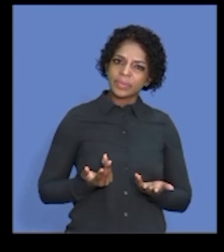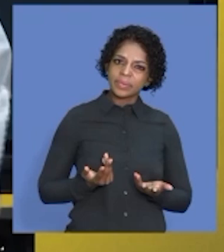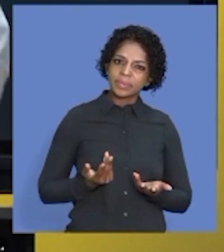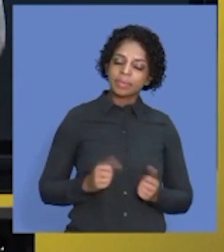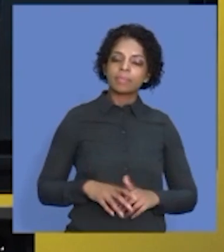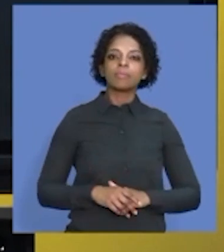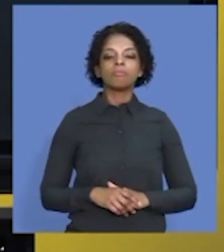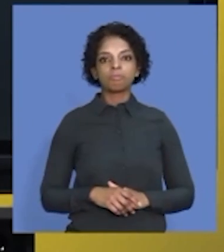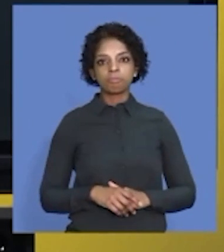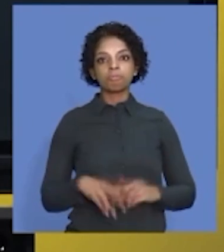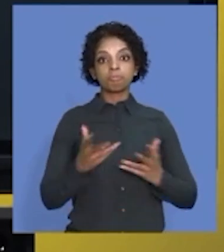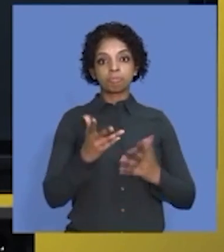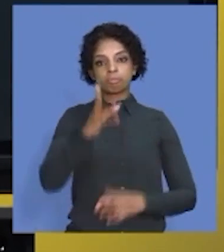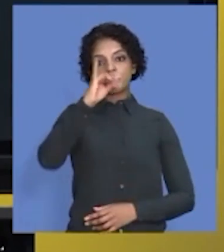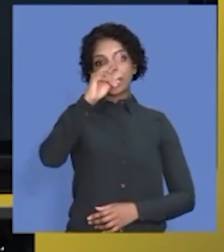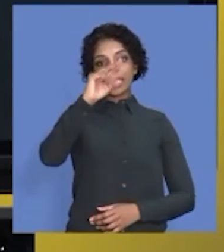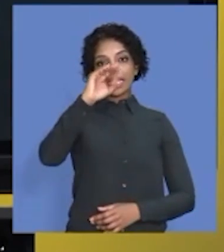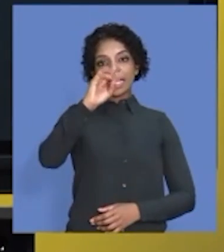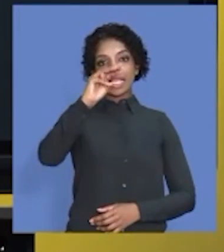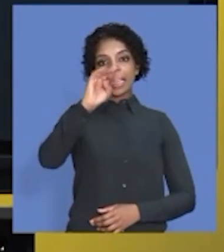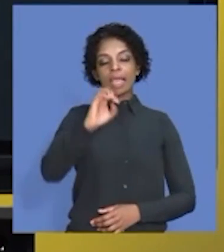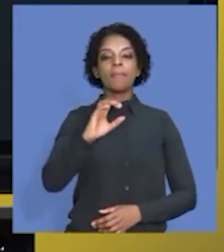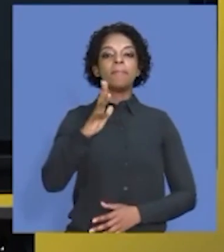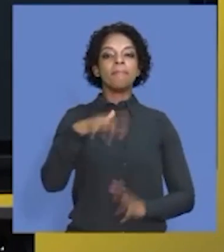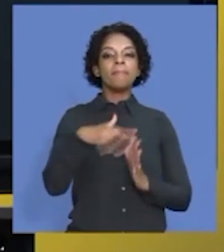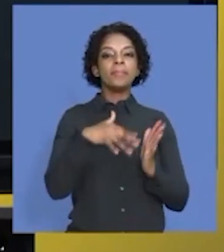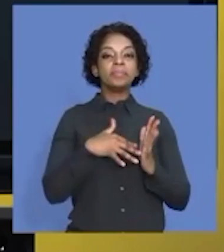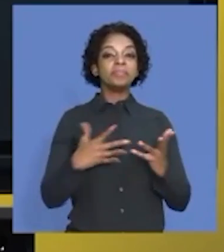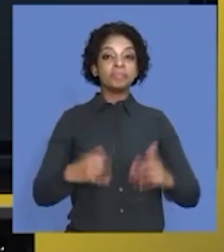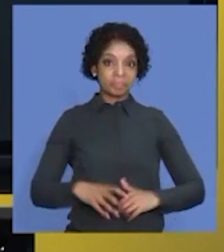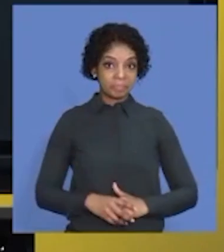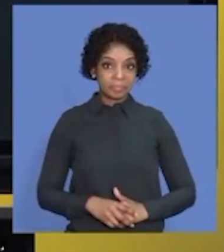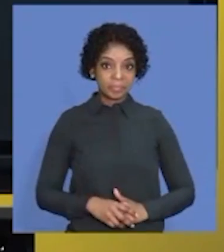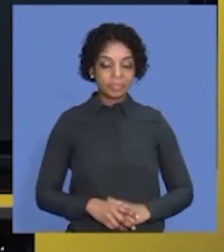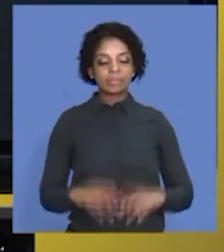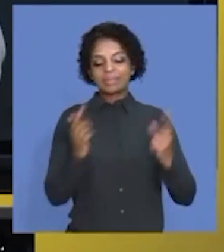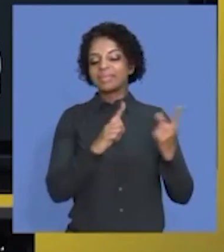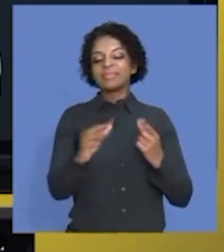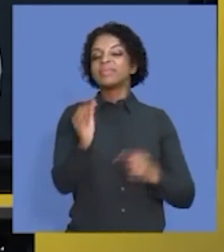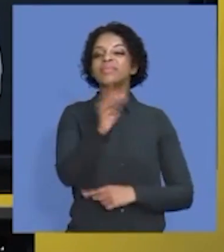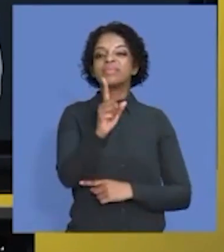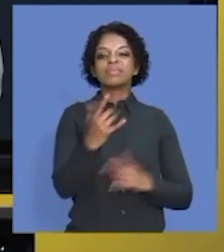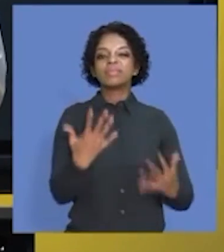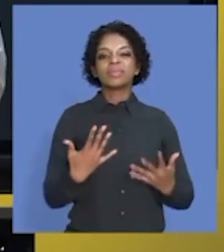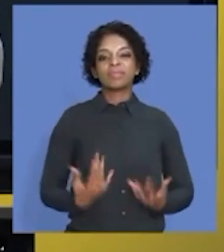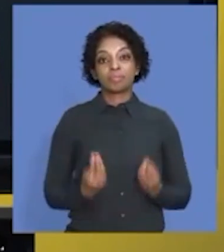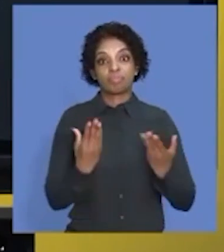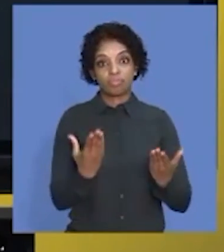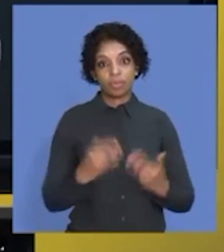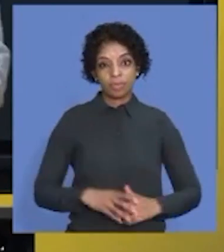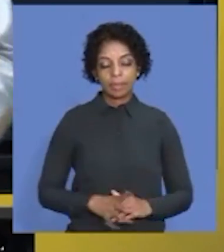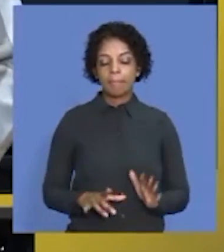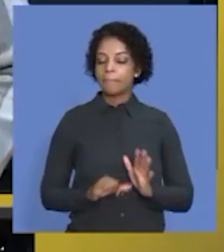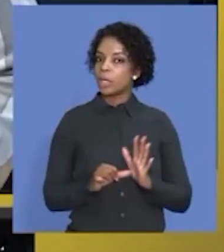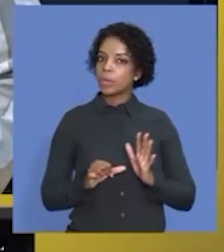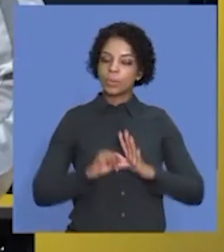Right, what did we do to our provision? Important question.